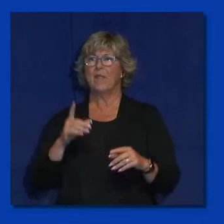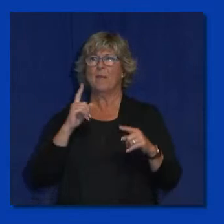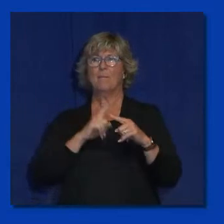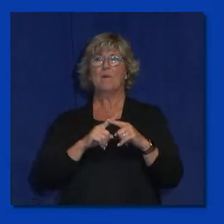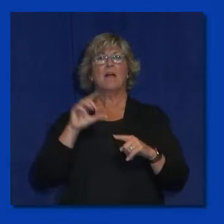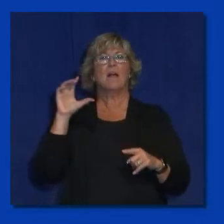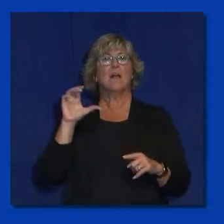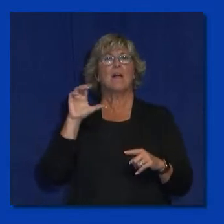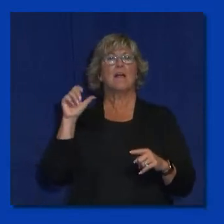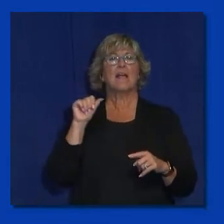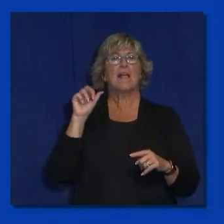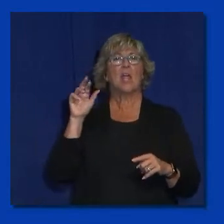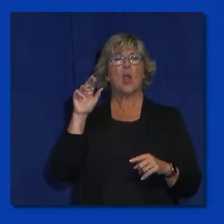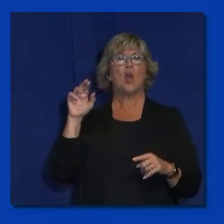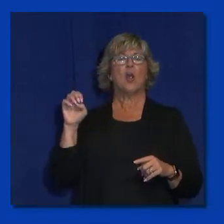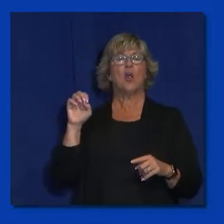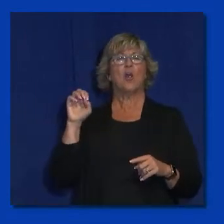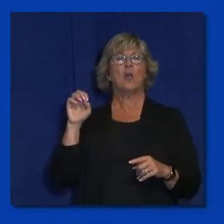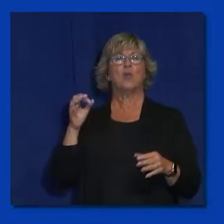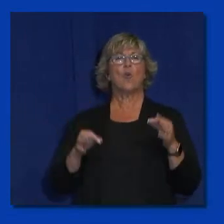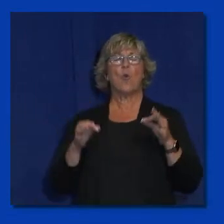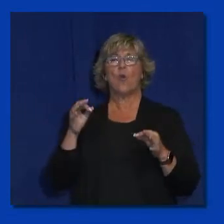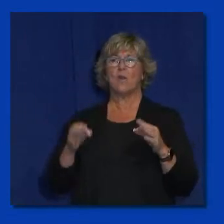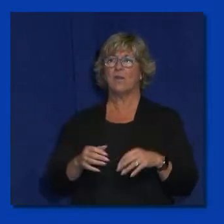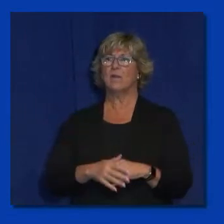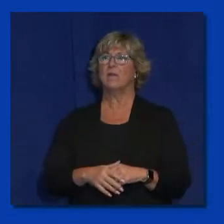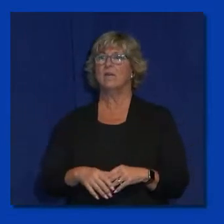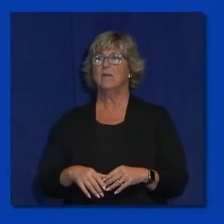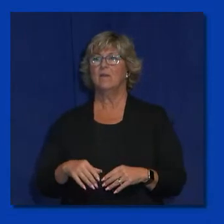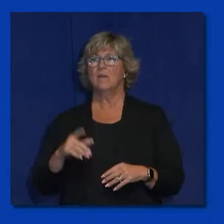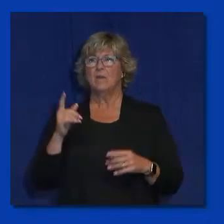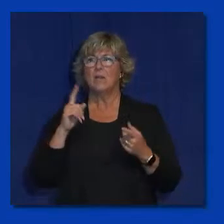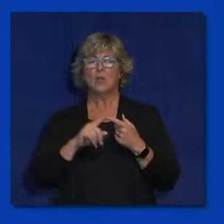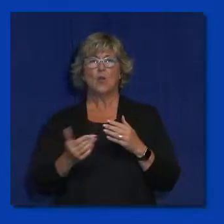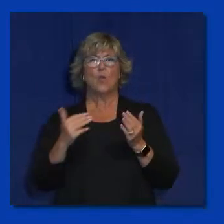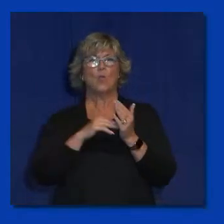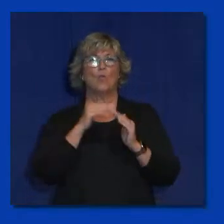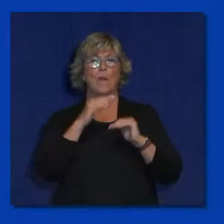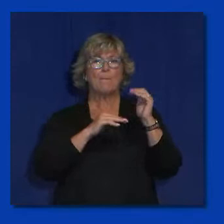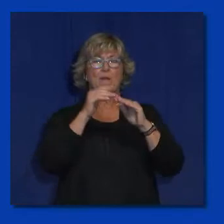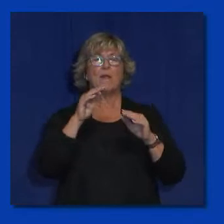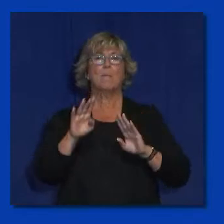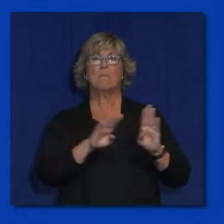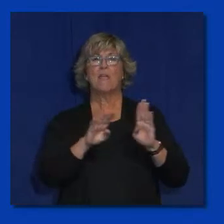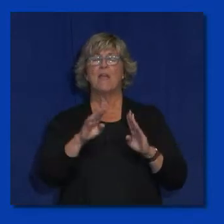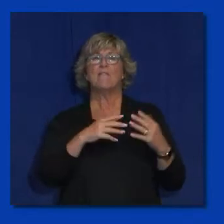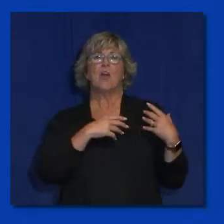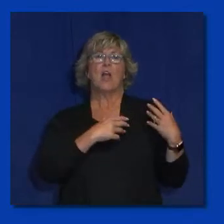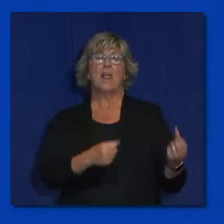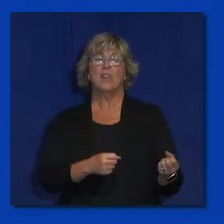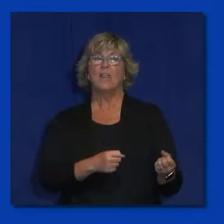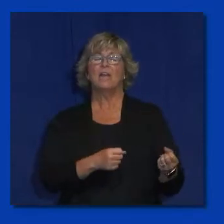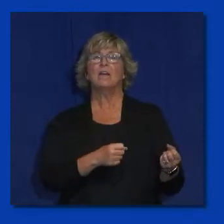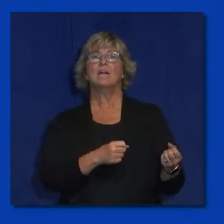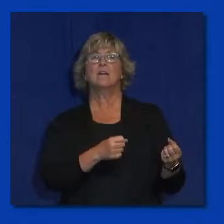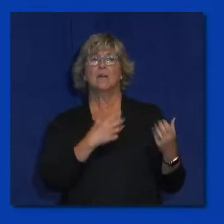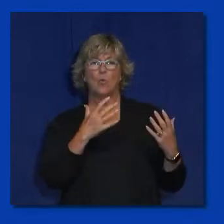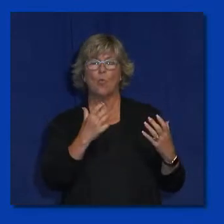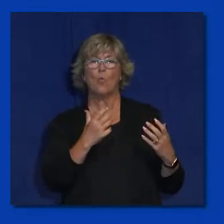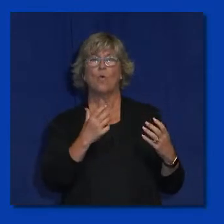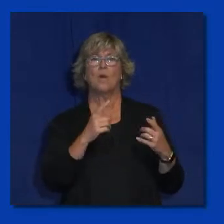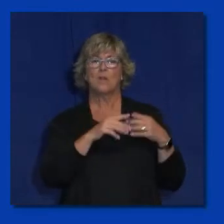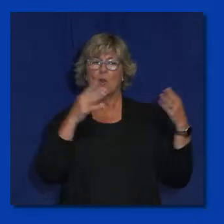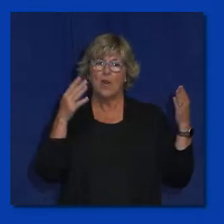remind you of all the resources in January we put into behavioral health housing to rebuild behavioral health housing and the work we want to do